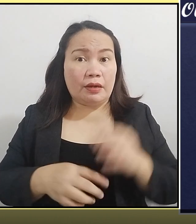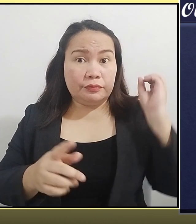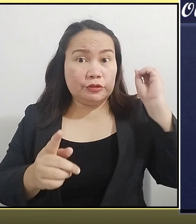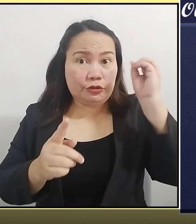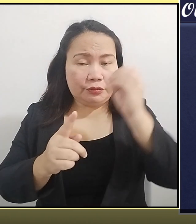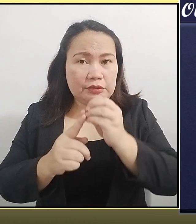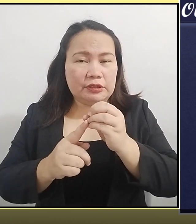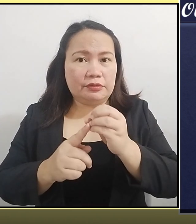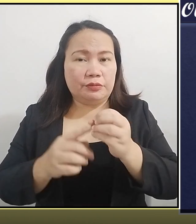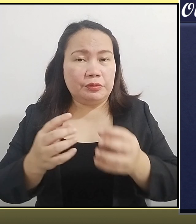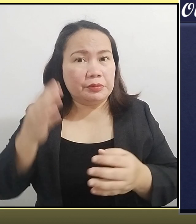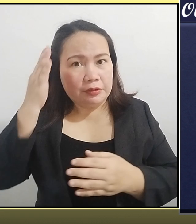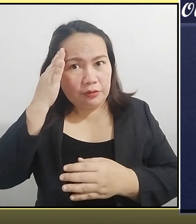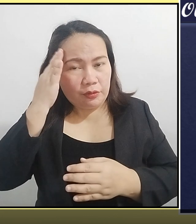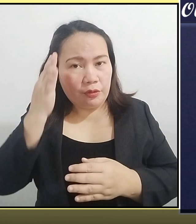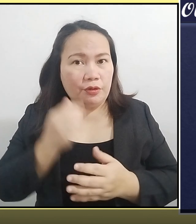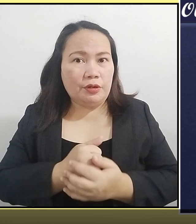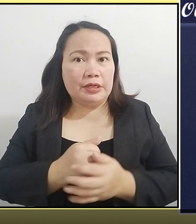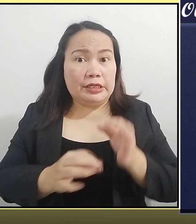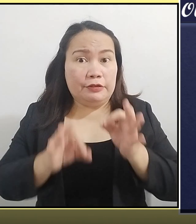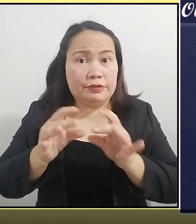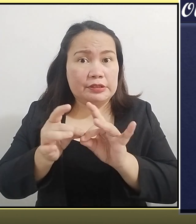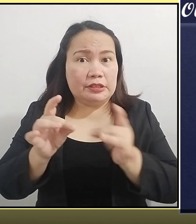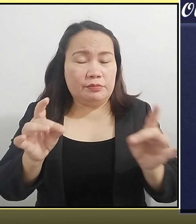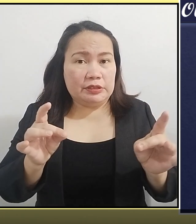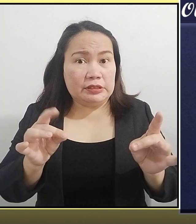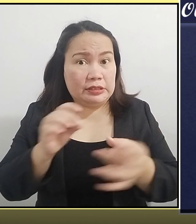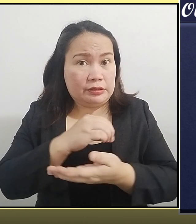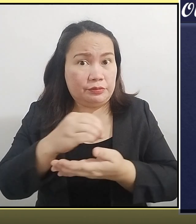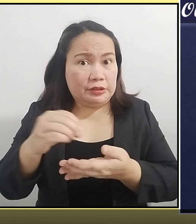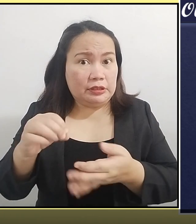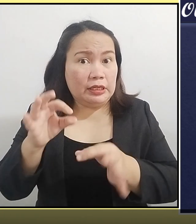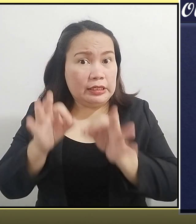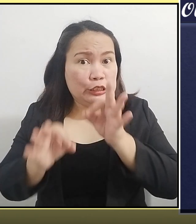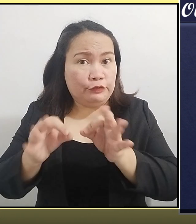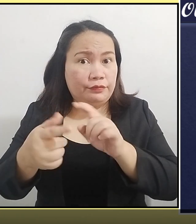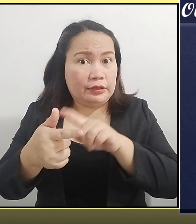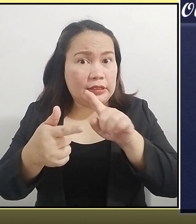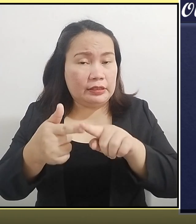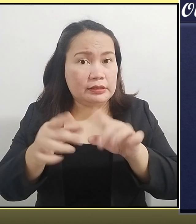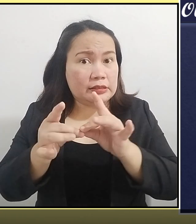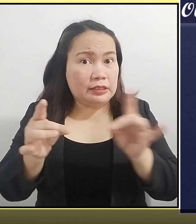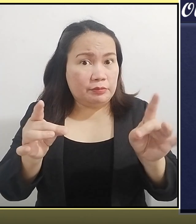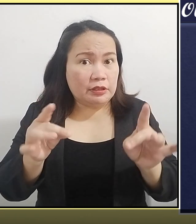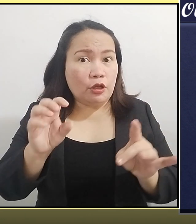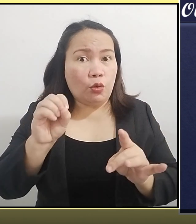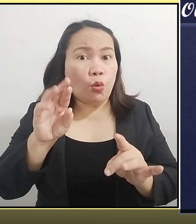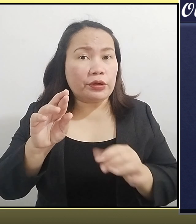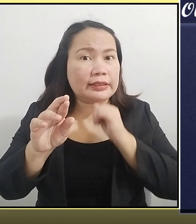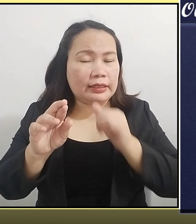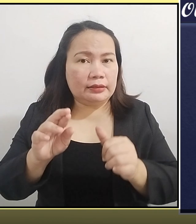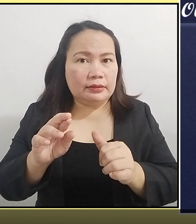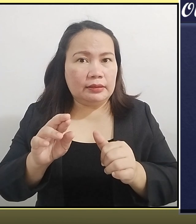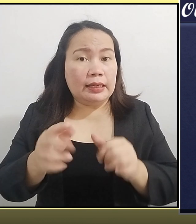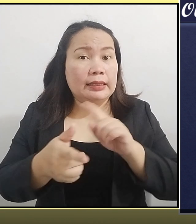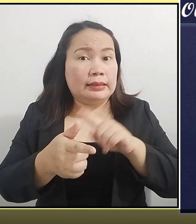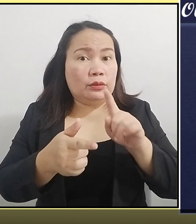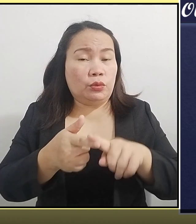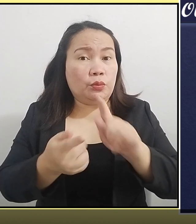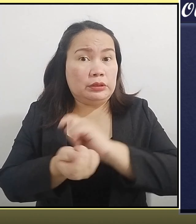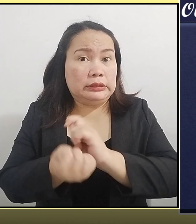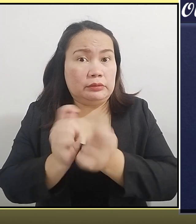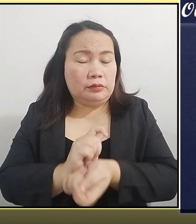whether a given statement is written in an if-then statement or not, and we will transform a statement into an